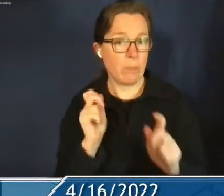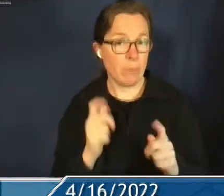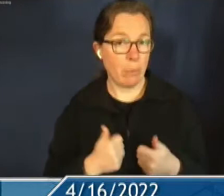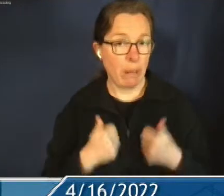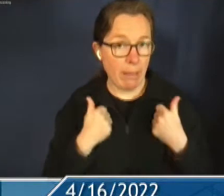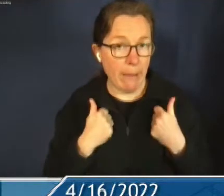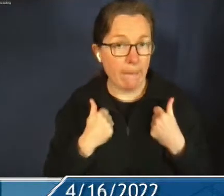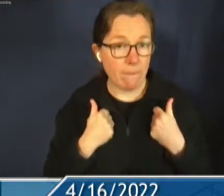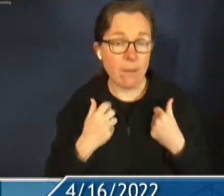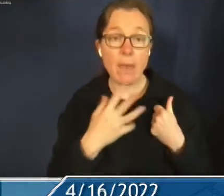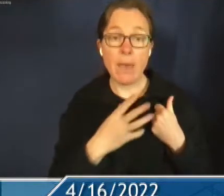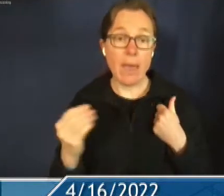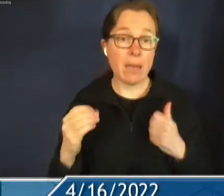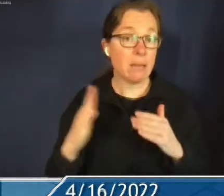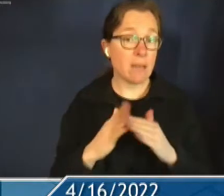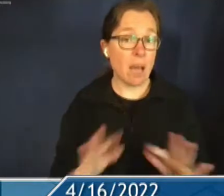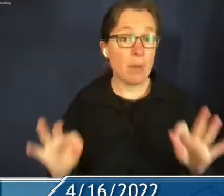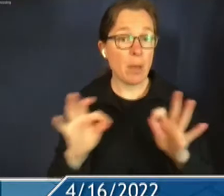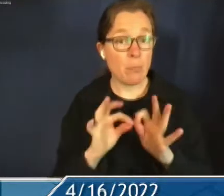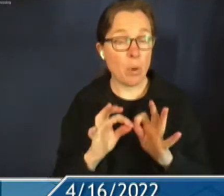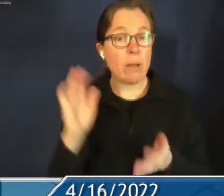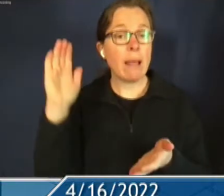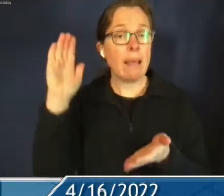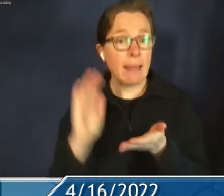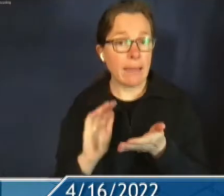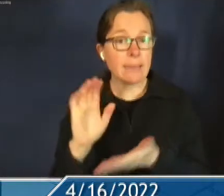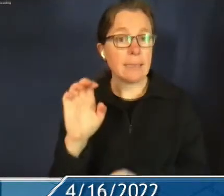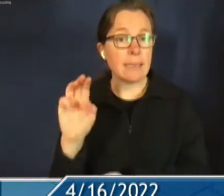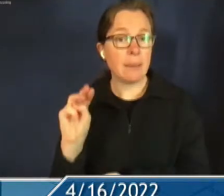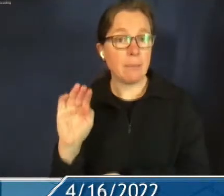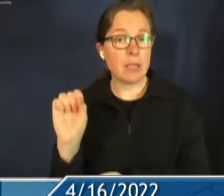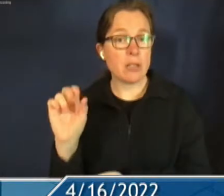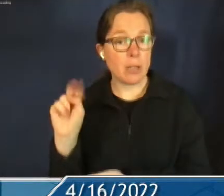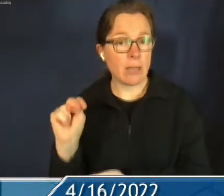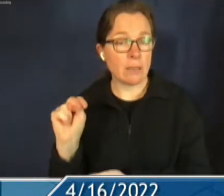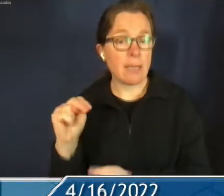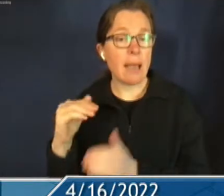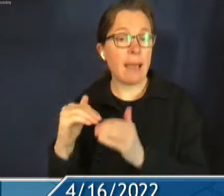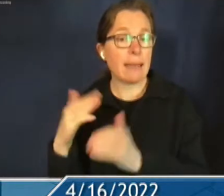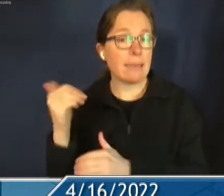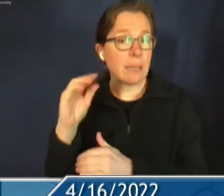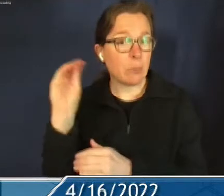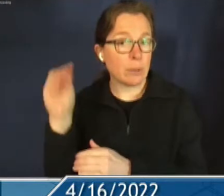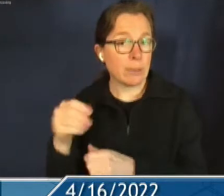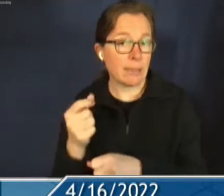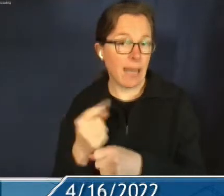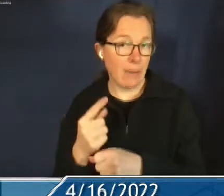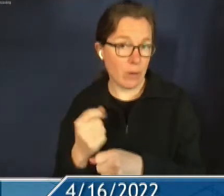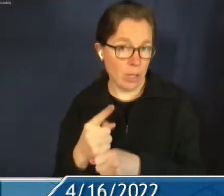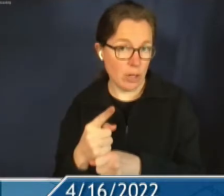the most important thing is cutting emissions at least 10% a year. The city has to spend more money on this vital issue.